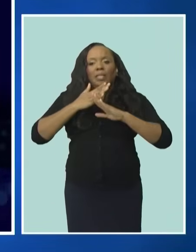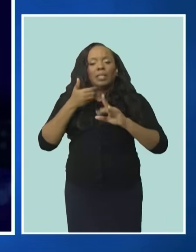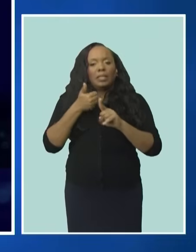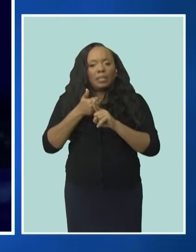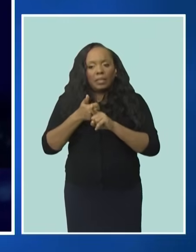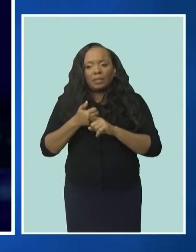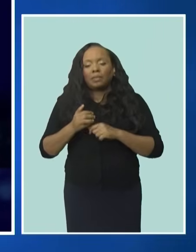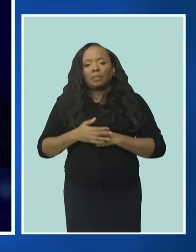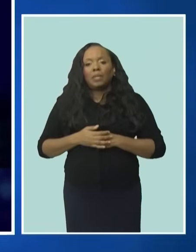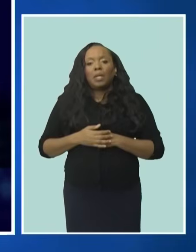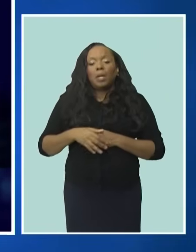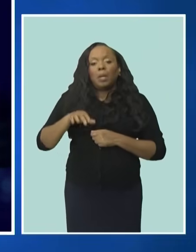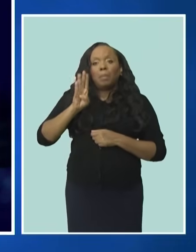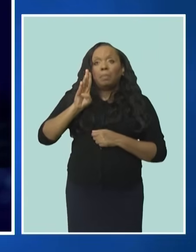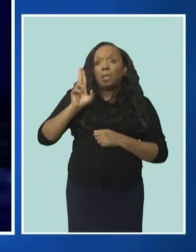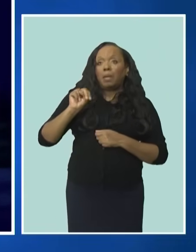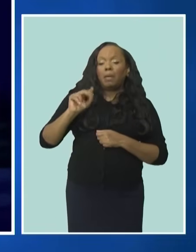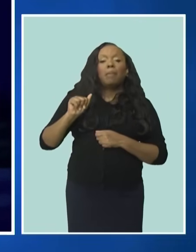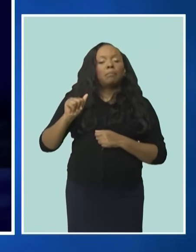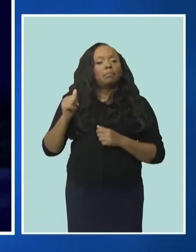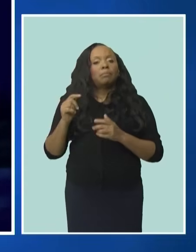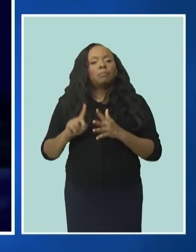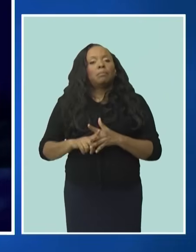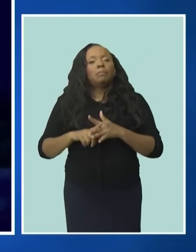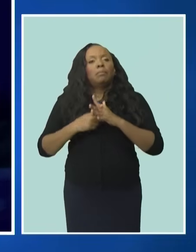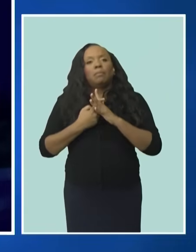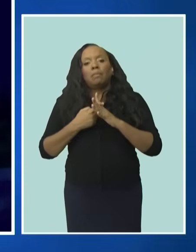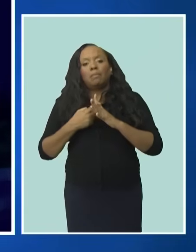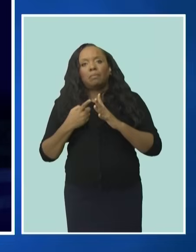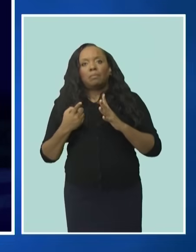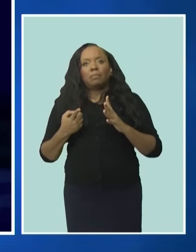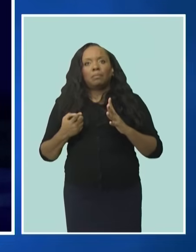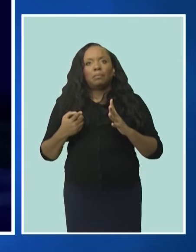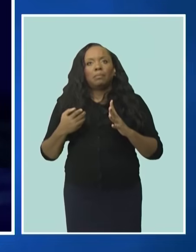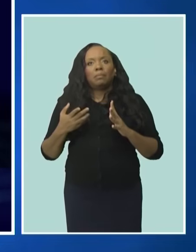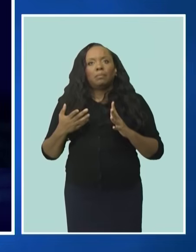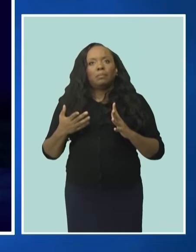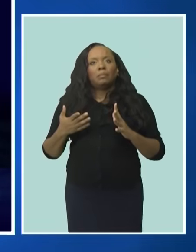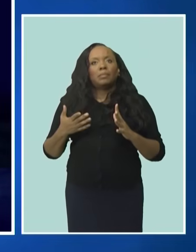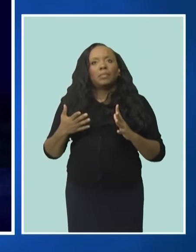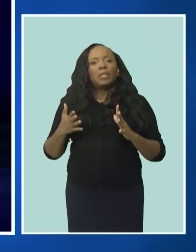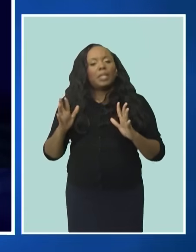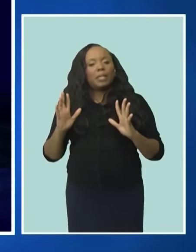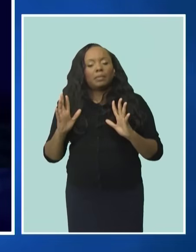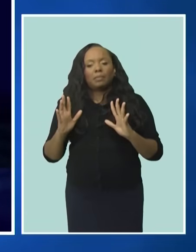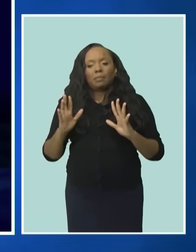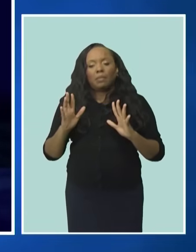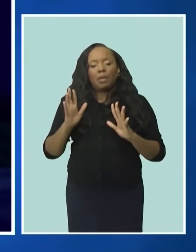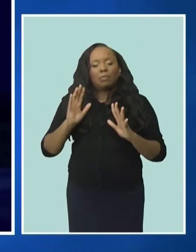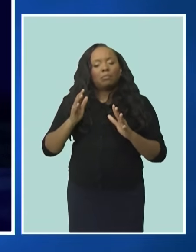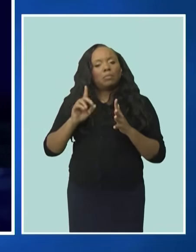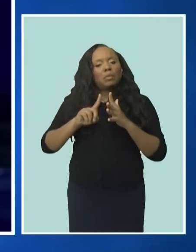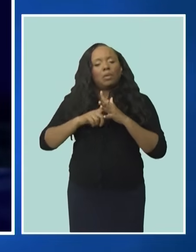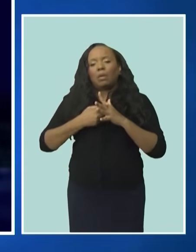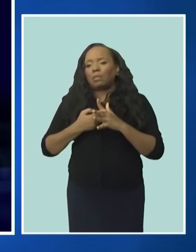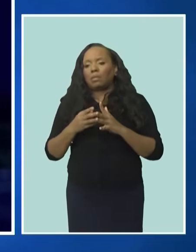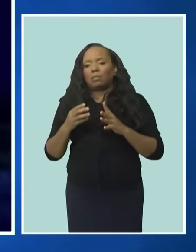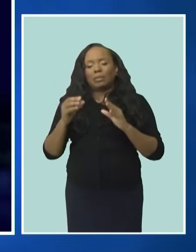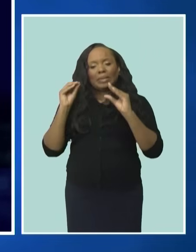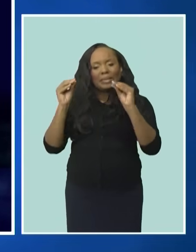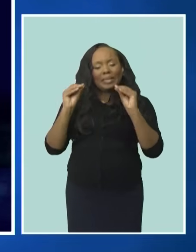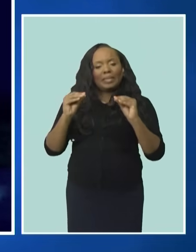weeks, BNA has started facilitating the provision of self-defense sessions and Safety First